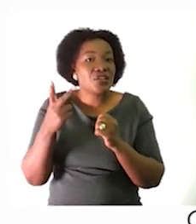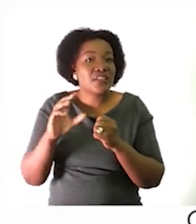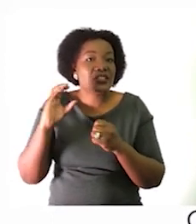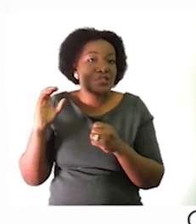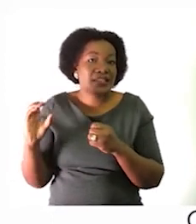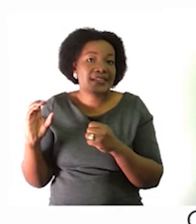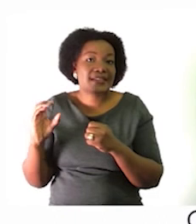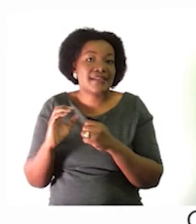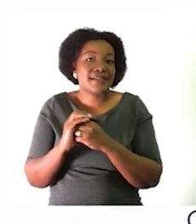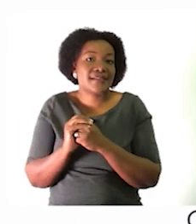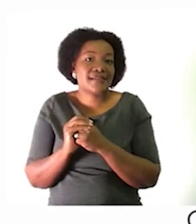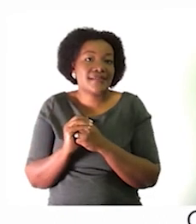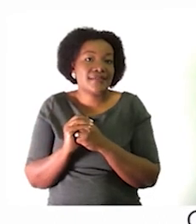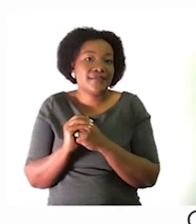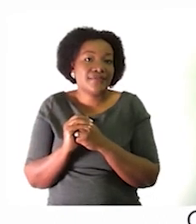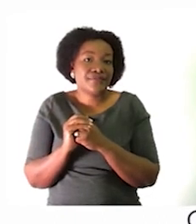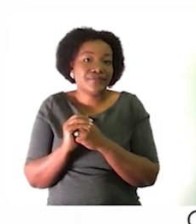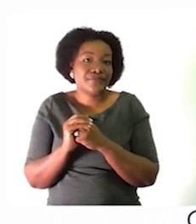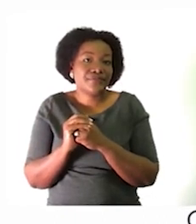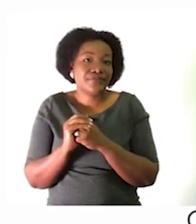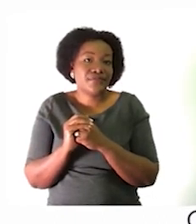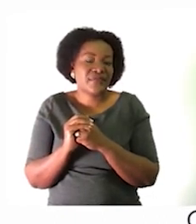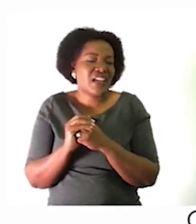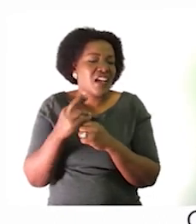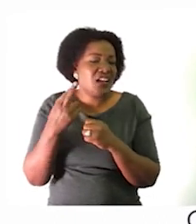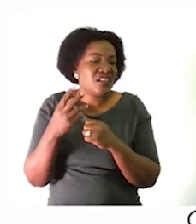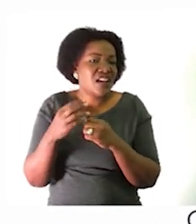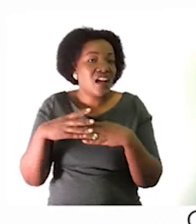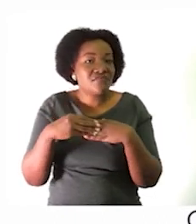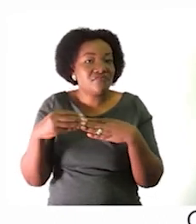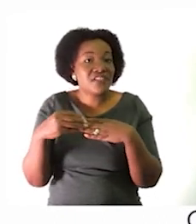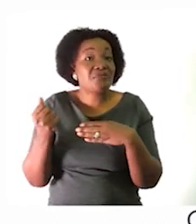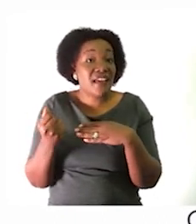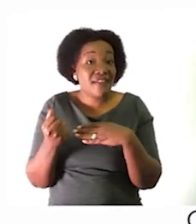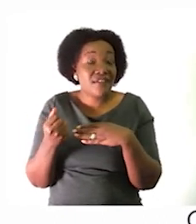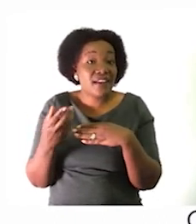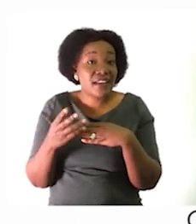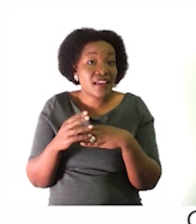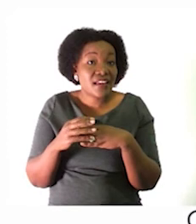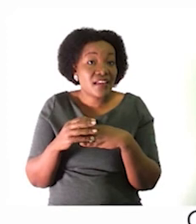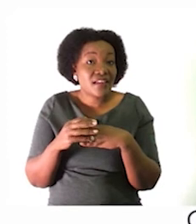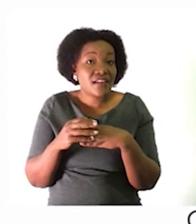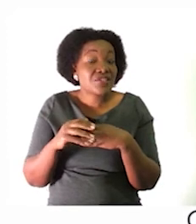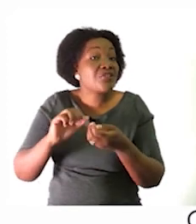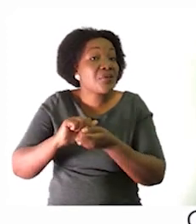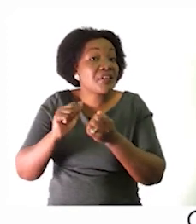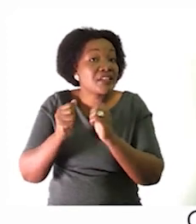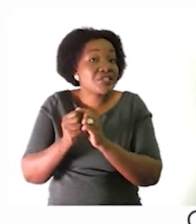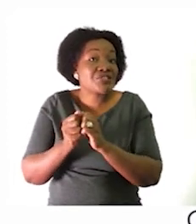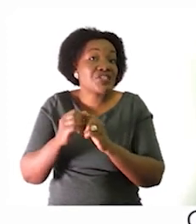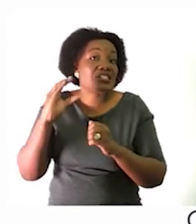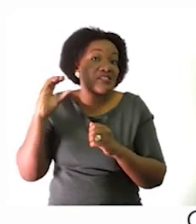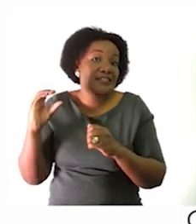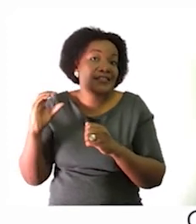from dollars to cents. So we have already dollars there, so we have to change it into cents.